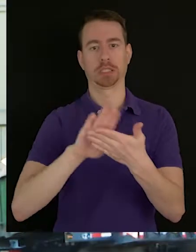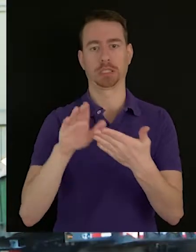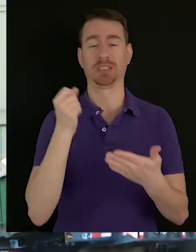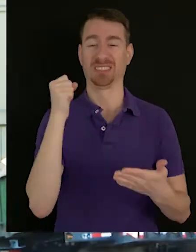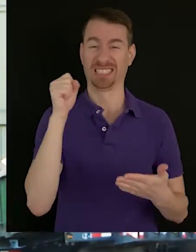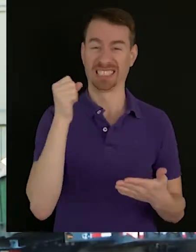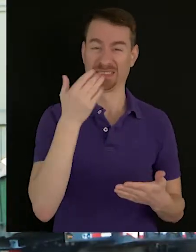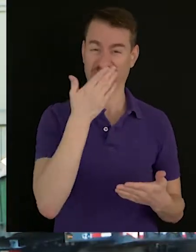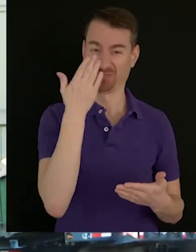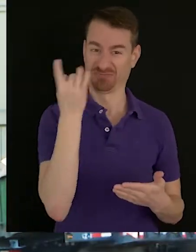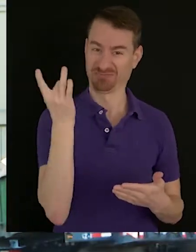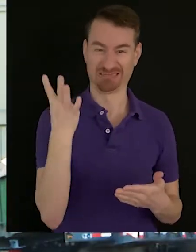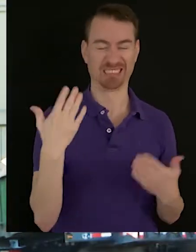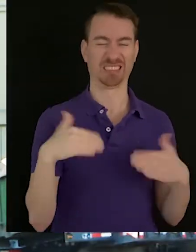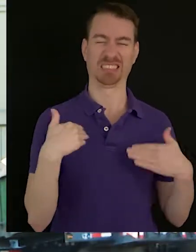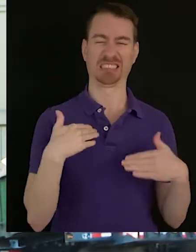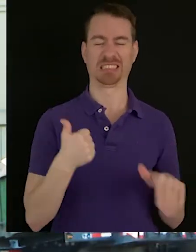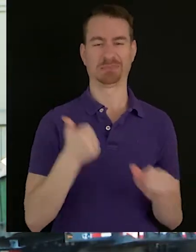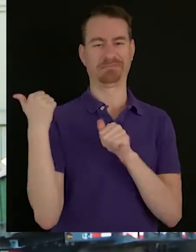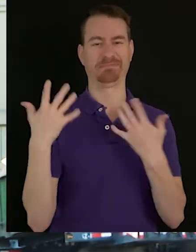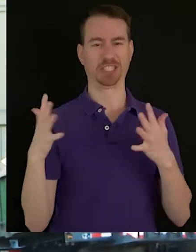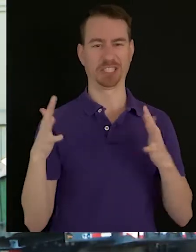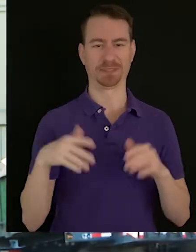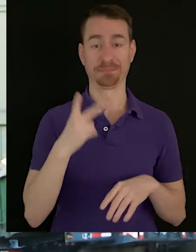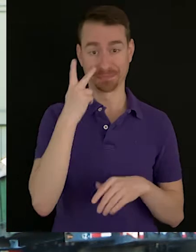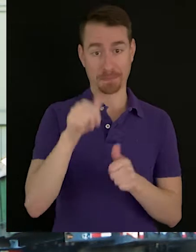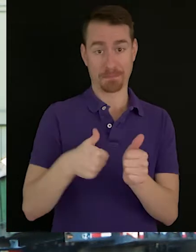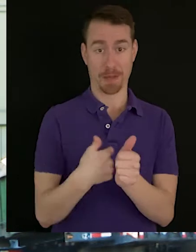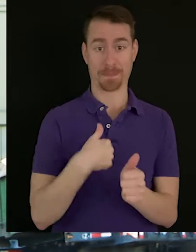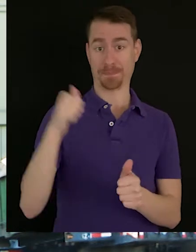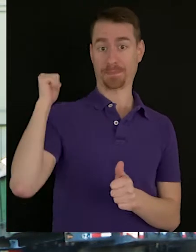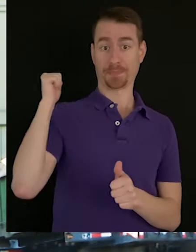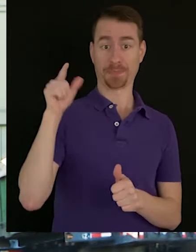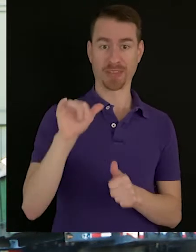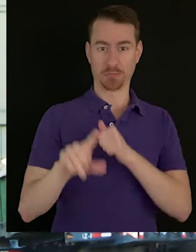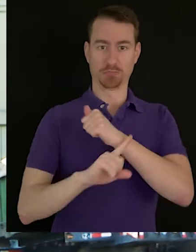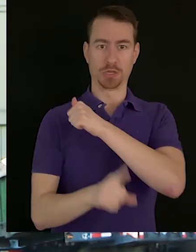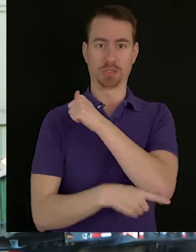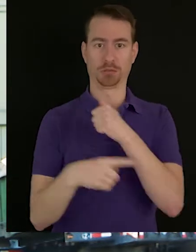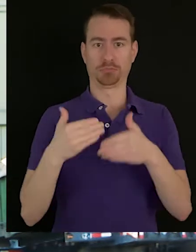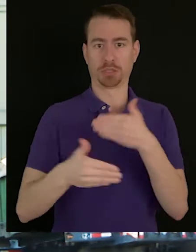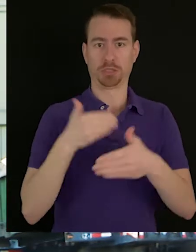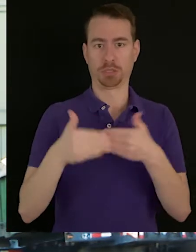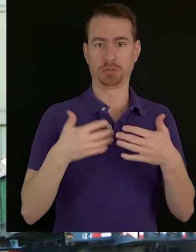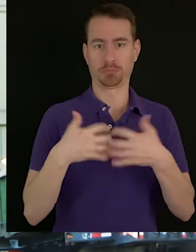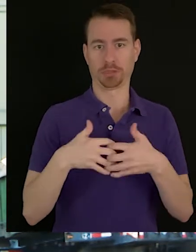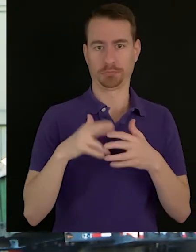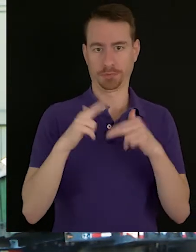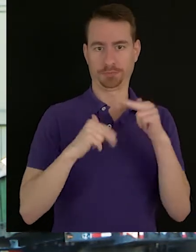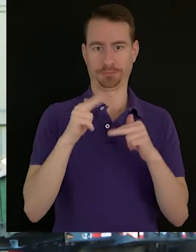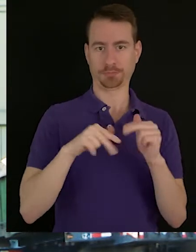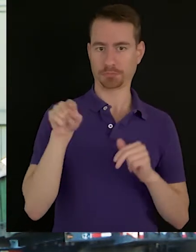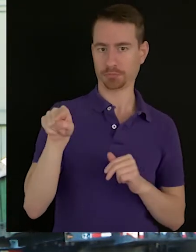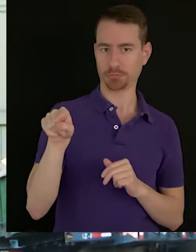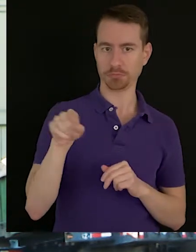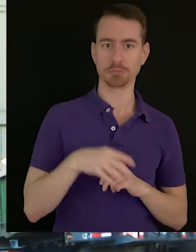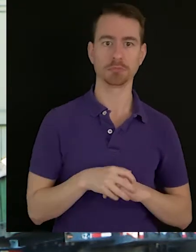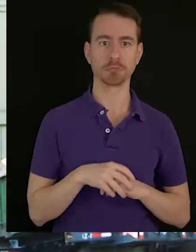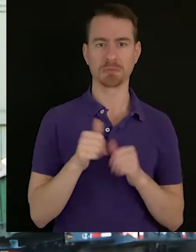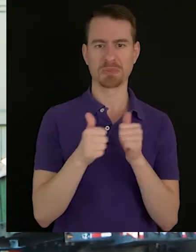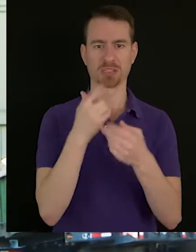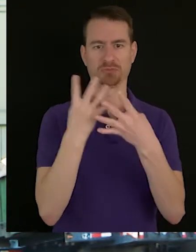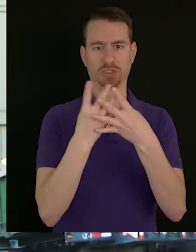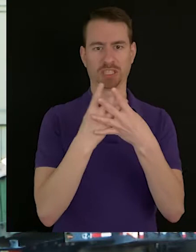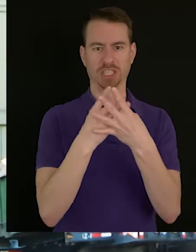Okay, so we got out of that smelly building and now we are back outside, and behind me is the trash processing building. So we